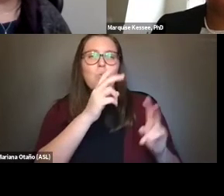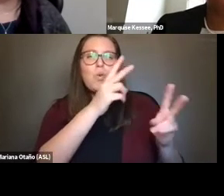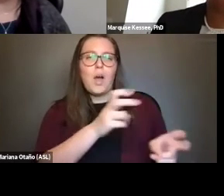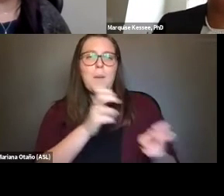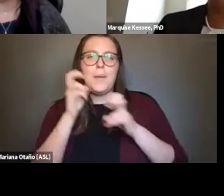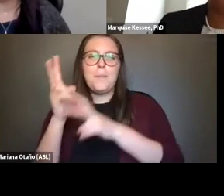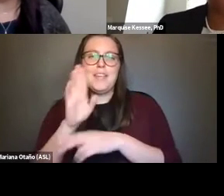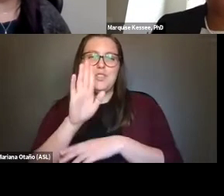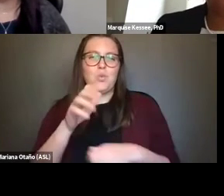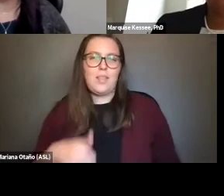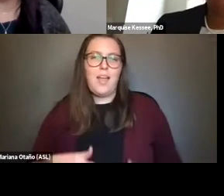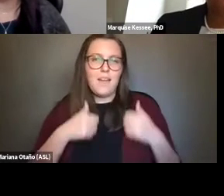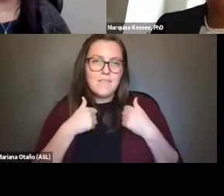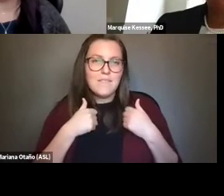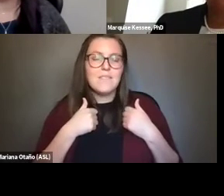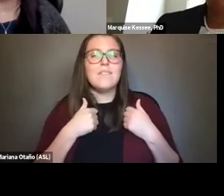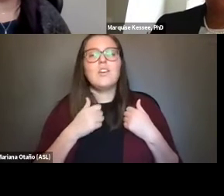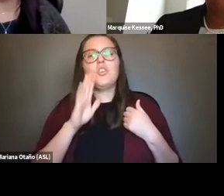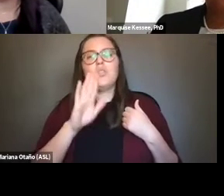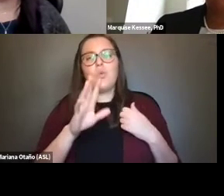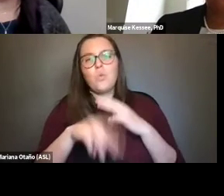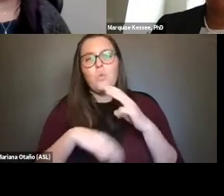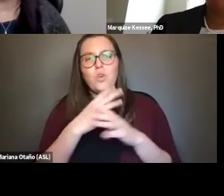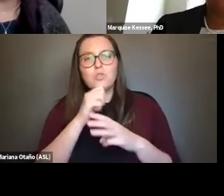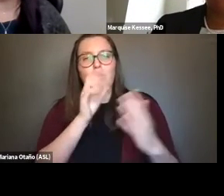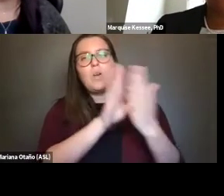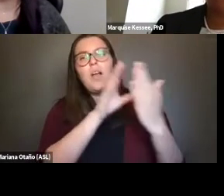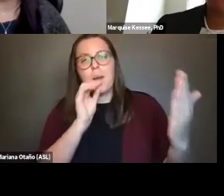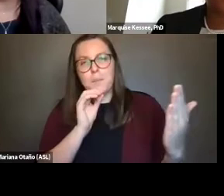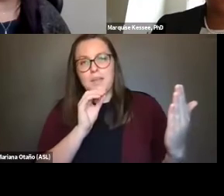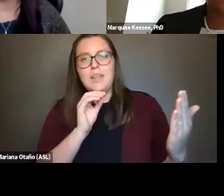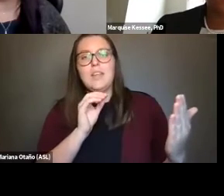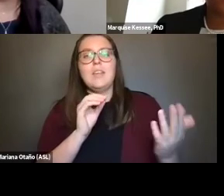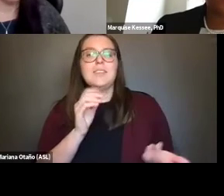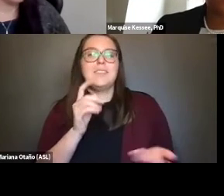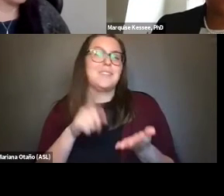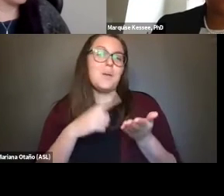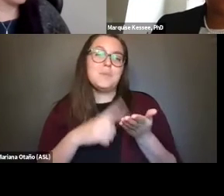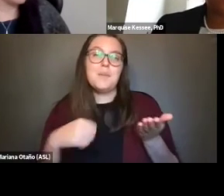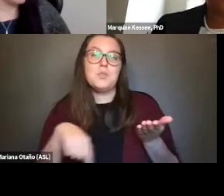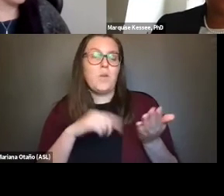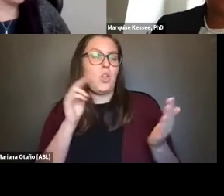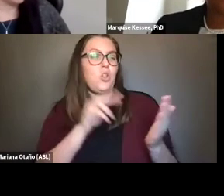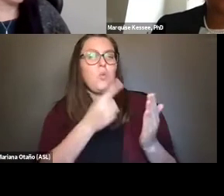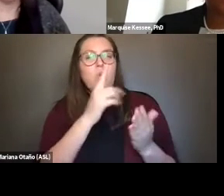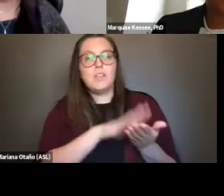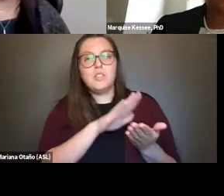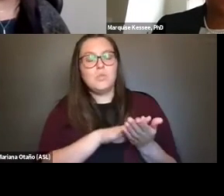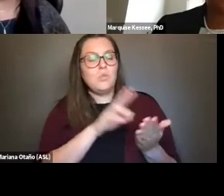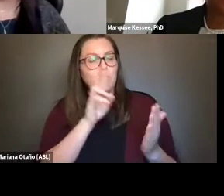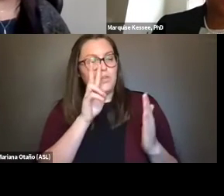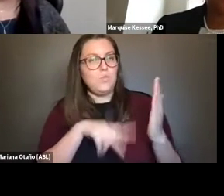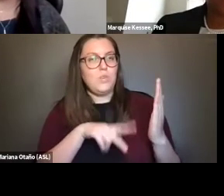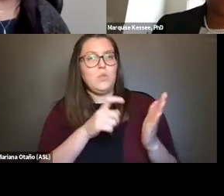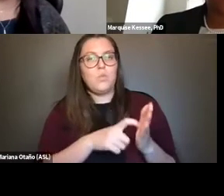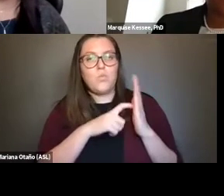life. A lot of times we look at one school and what their requirements are and all of those things.